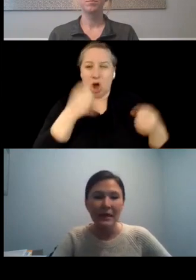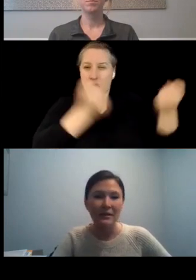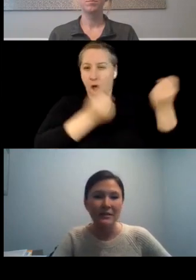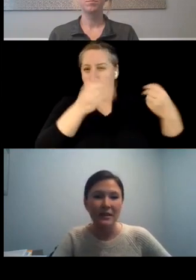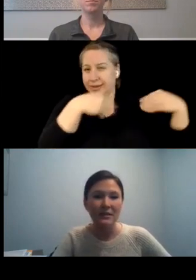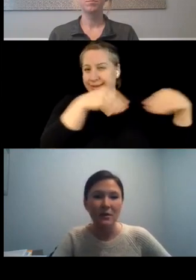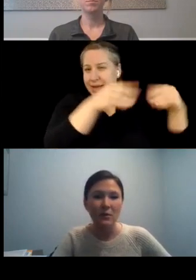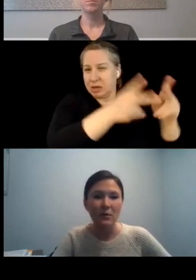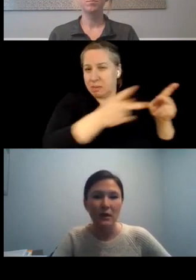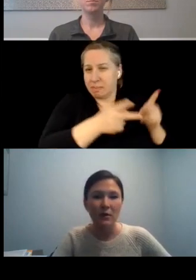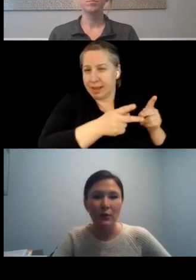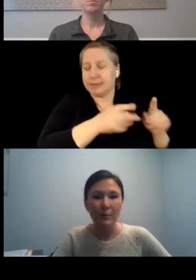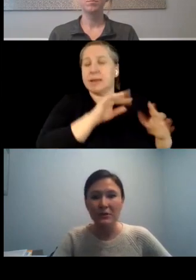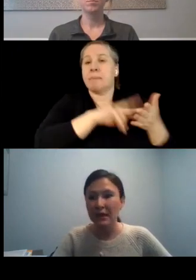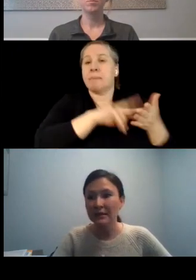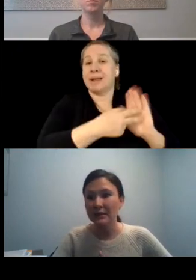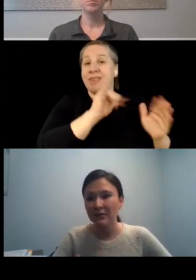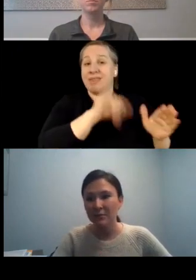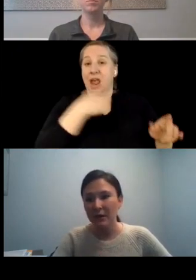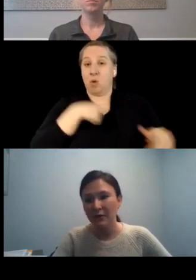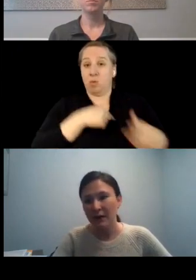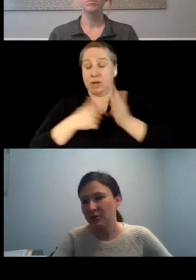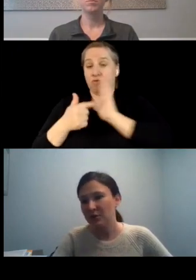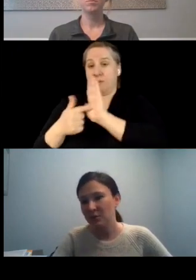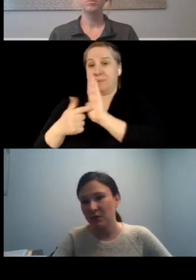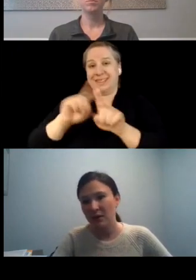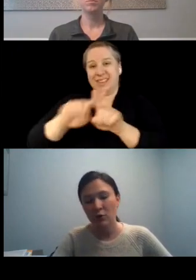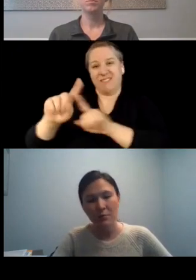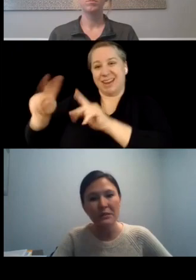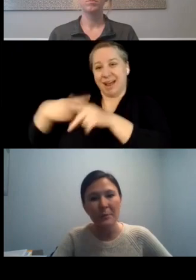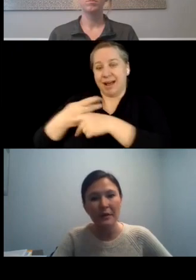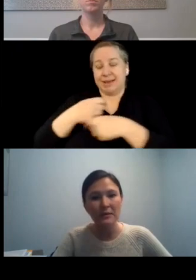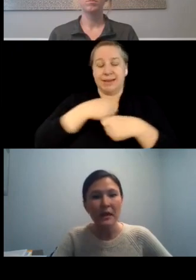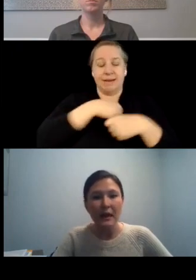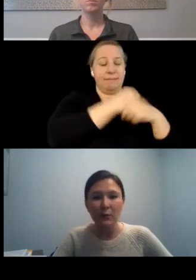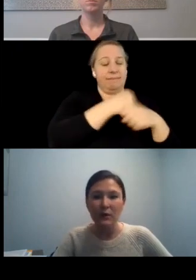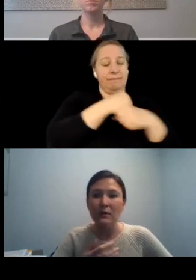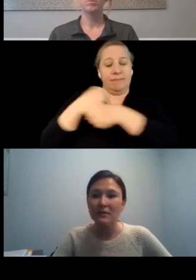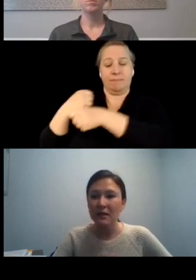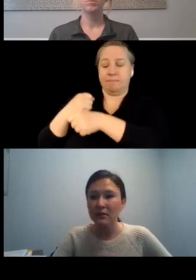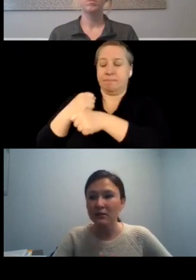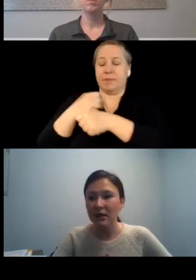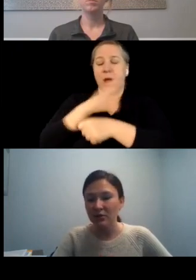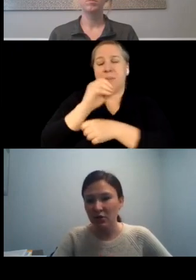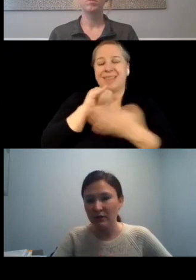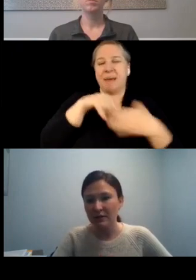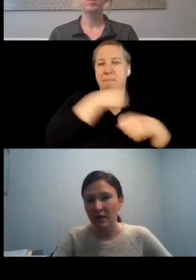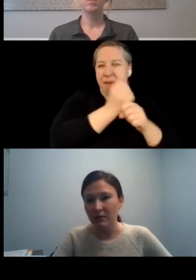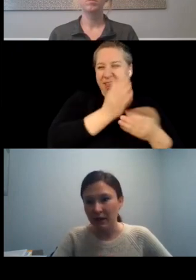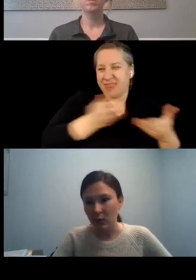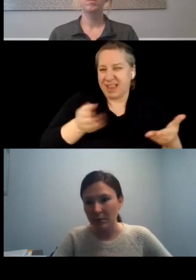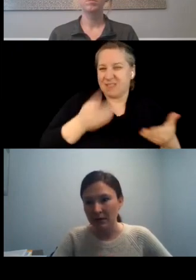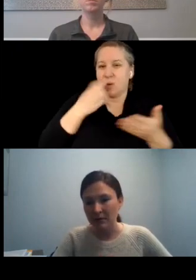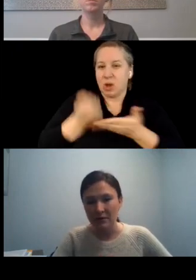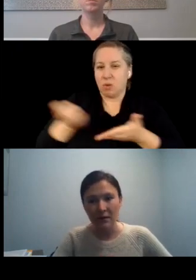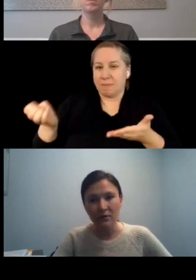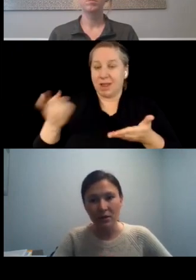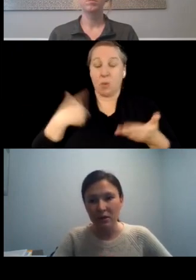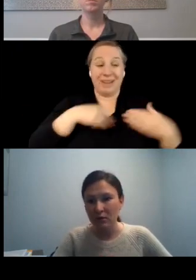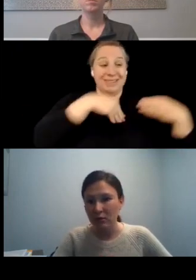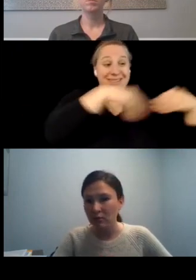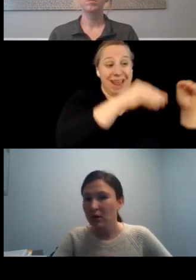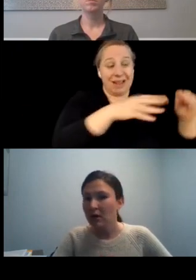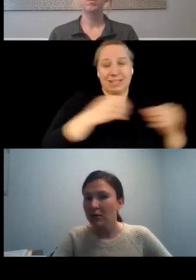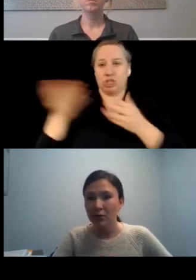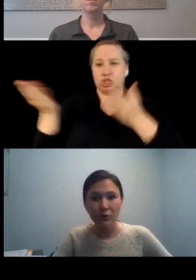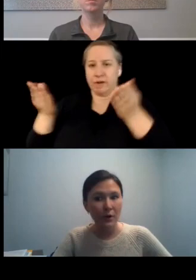dealership, in the sense that we represent different manufacturers within the equipment space, and we do the sales and service of that equipment. Sales